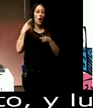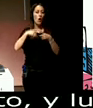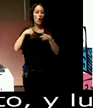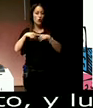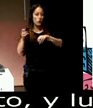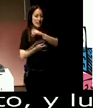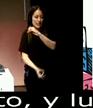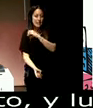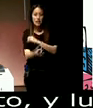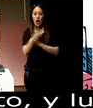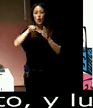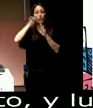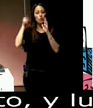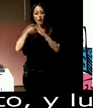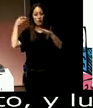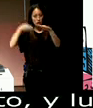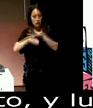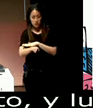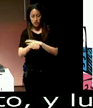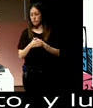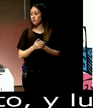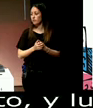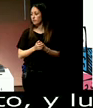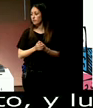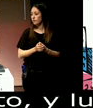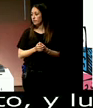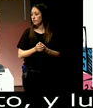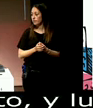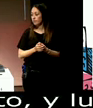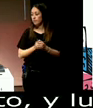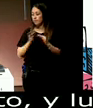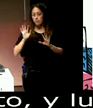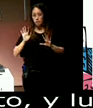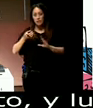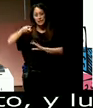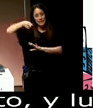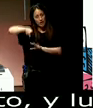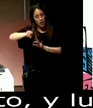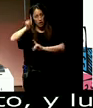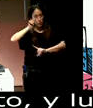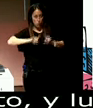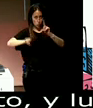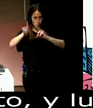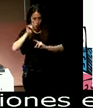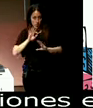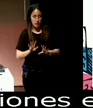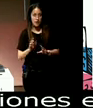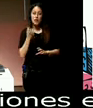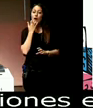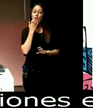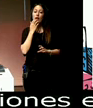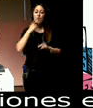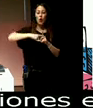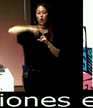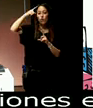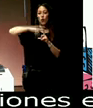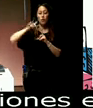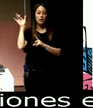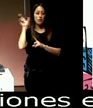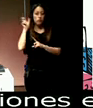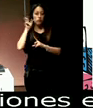create to complete an accessible product. There